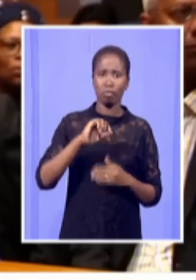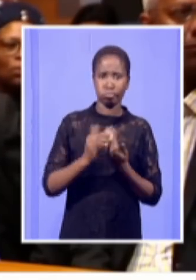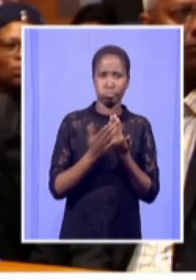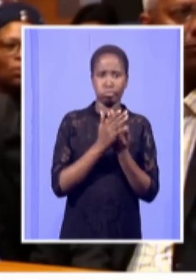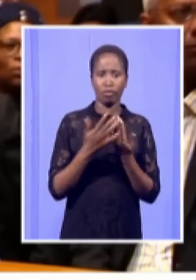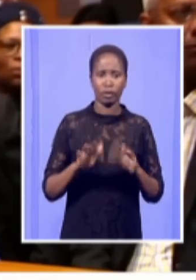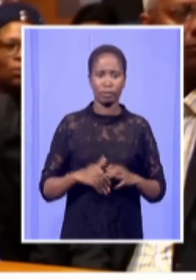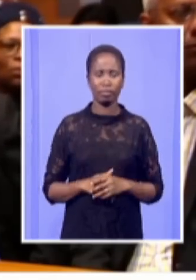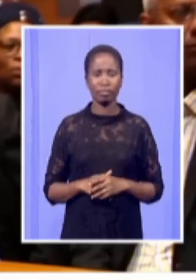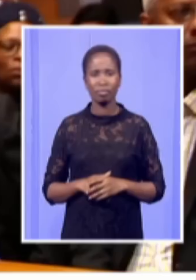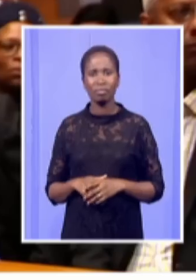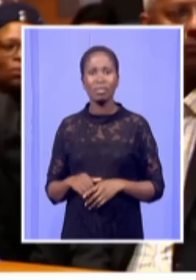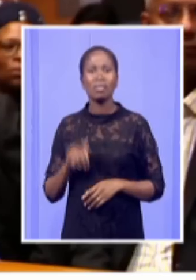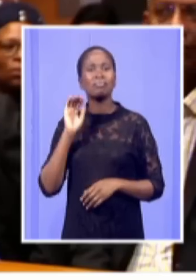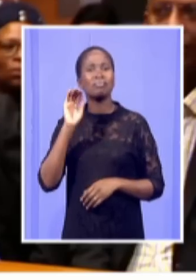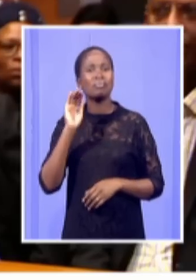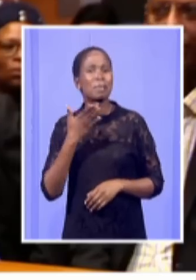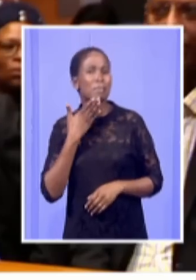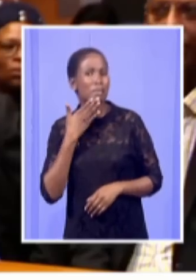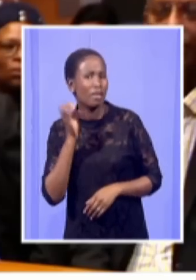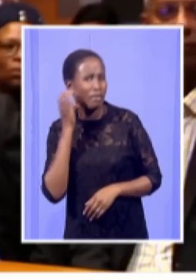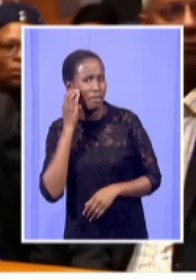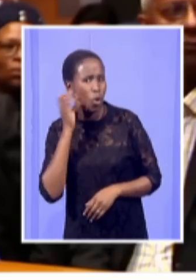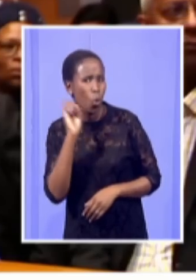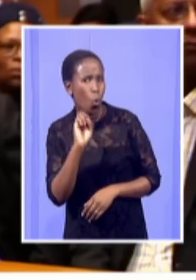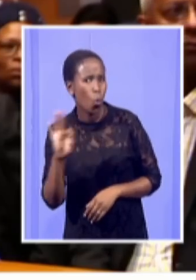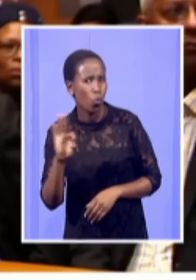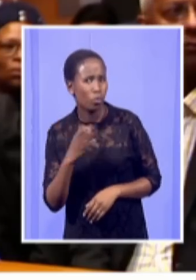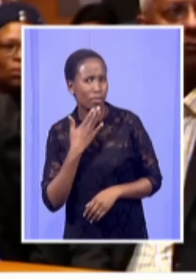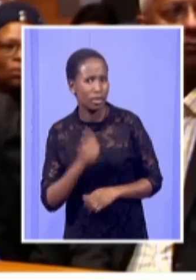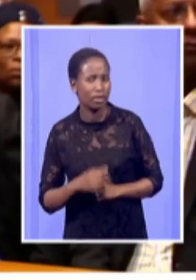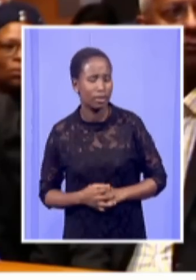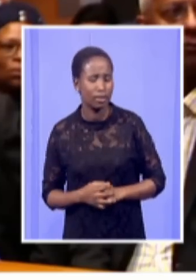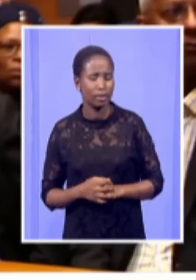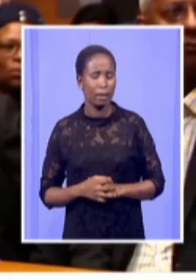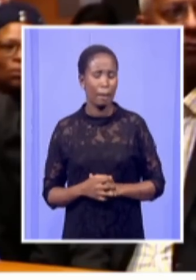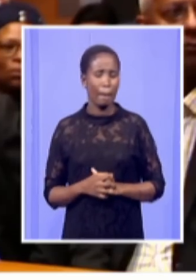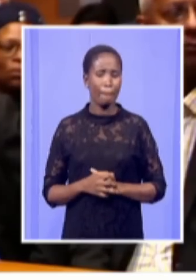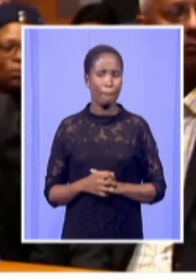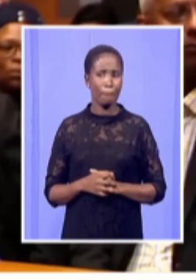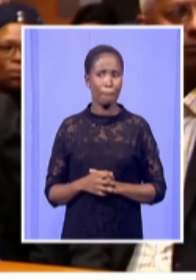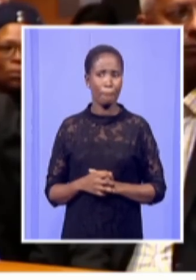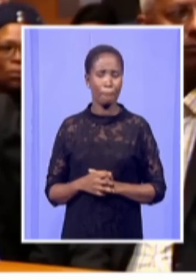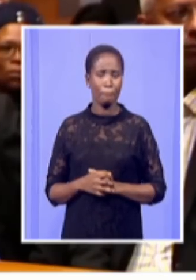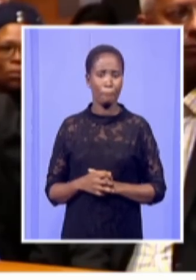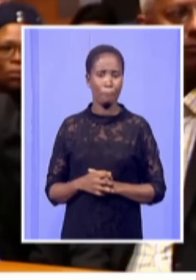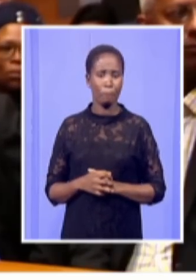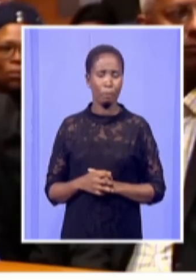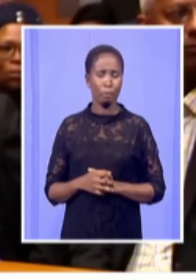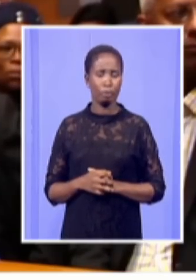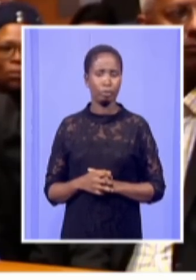Switch off that phone, sir. I have the approval, Your Worship. I'm answering.